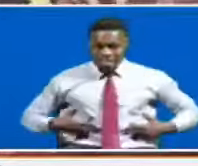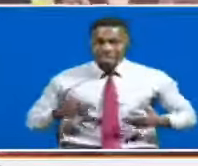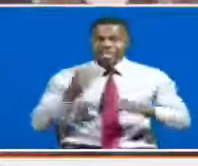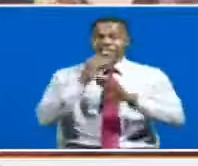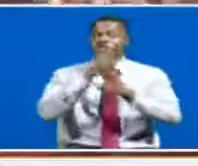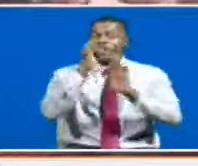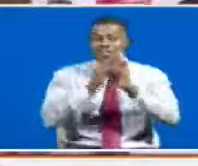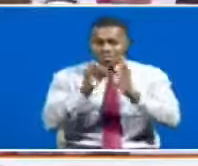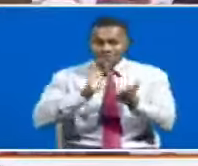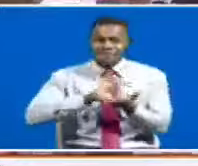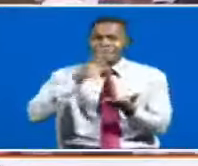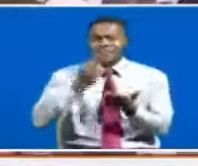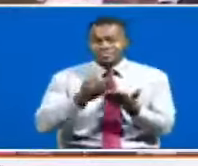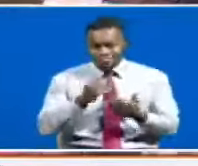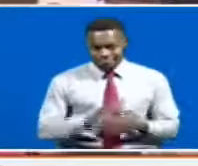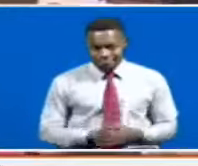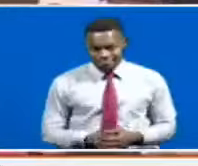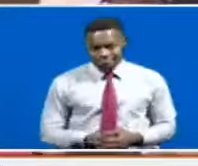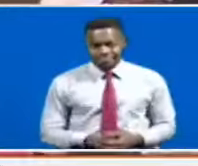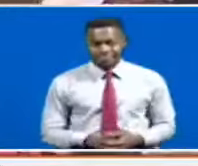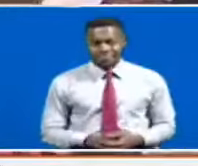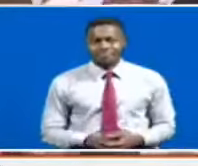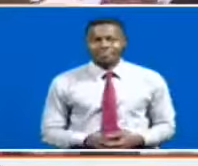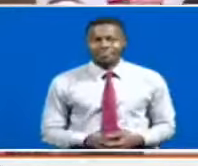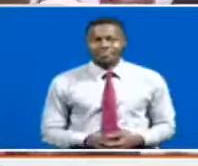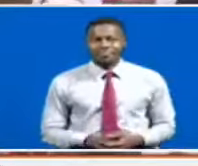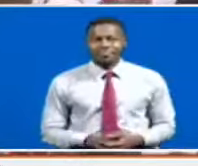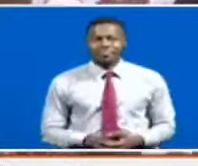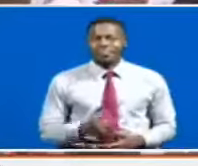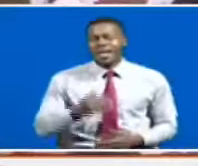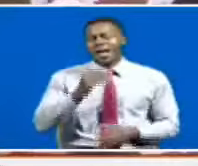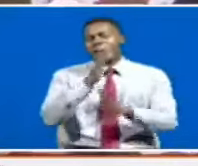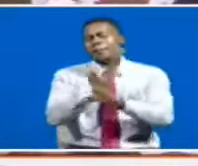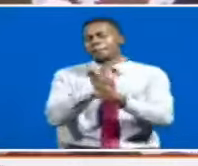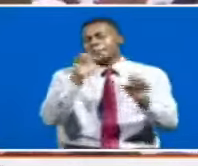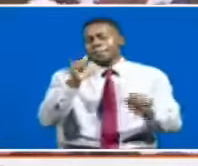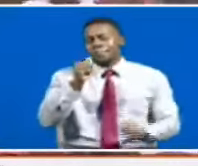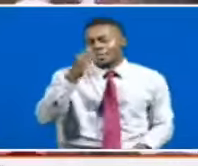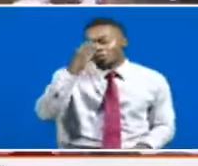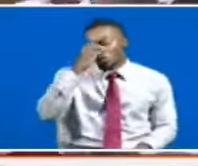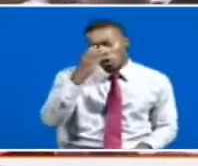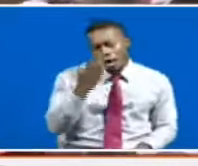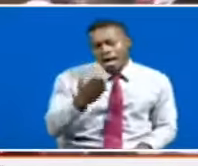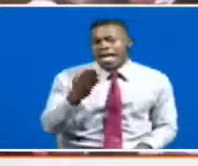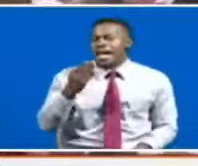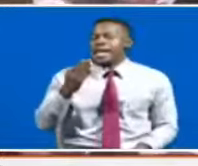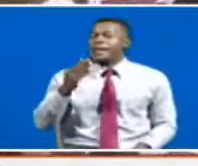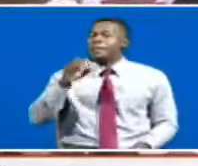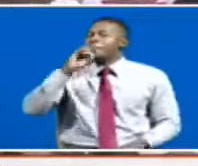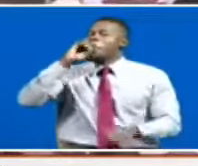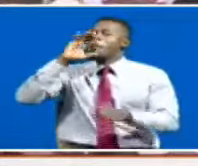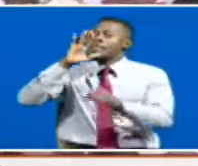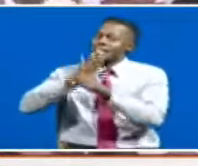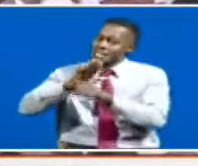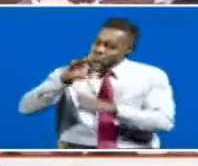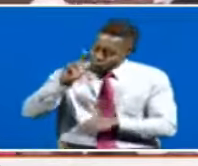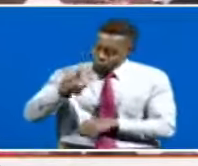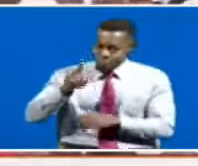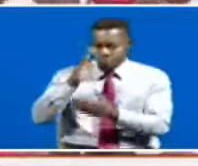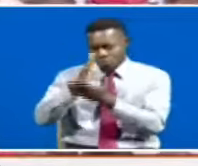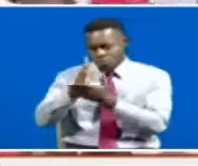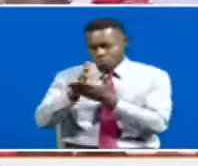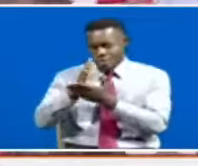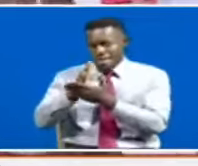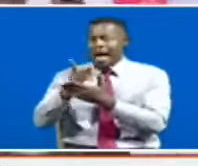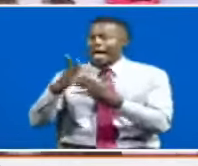lifted later. Mheshimiwa Rais, nataka nikuambie tutaheshimu ule uamuzi